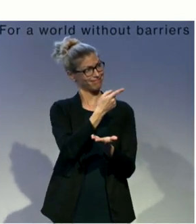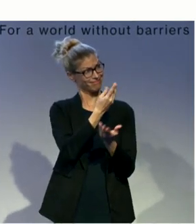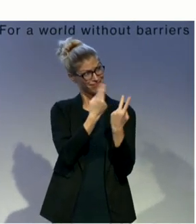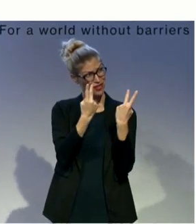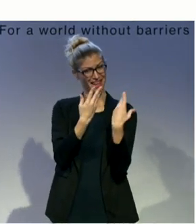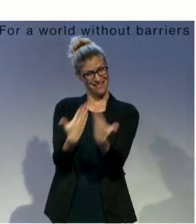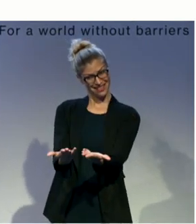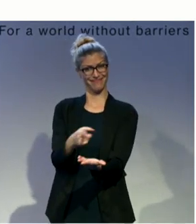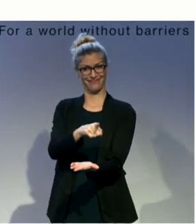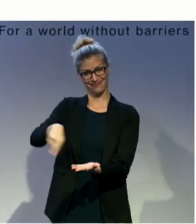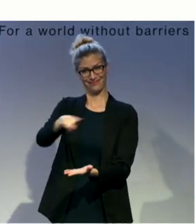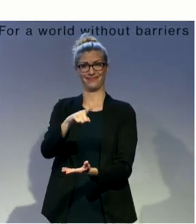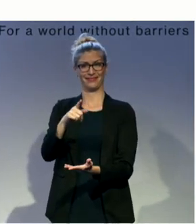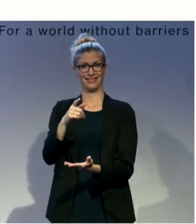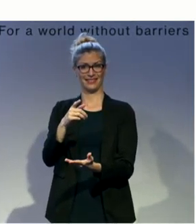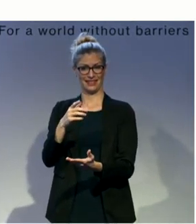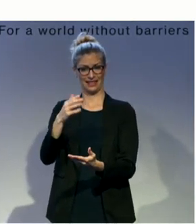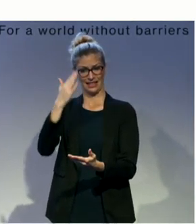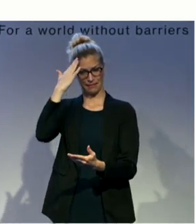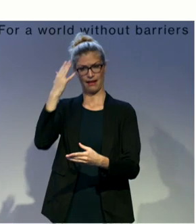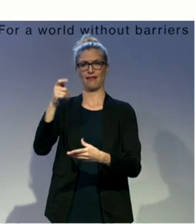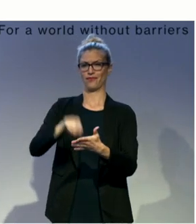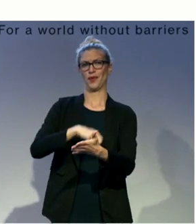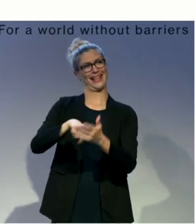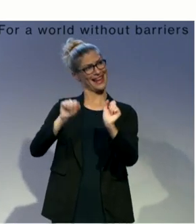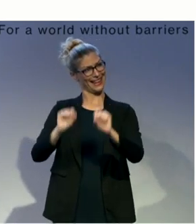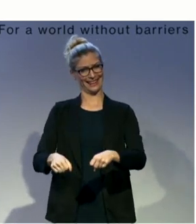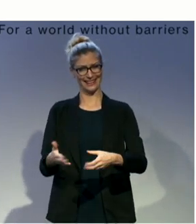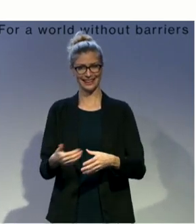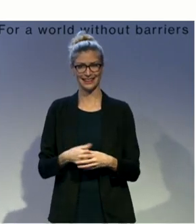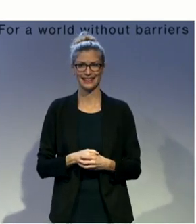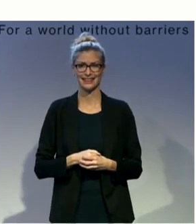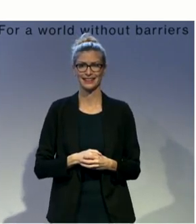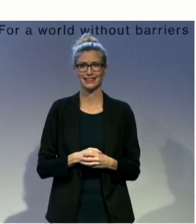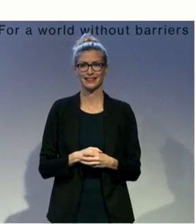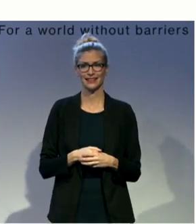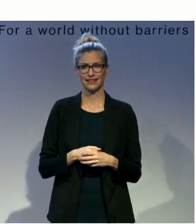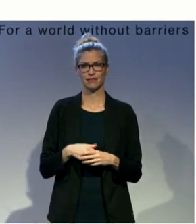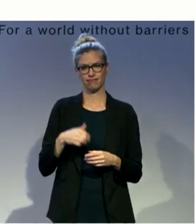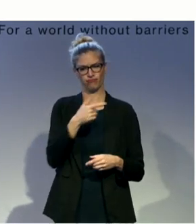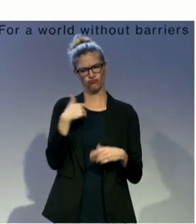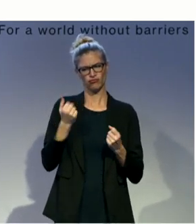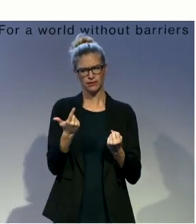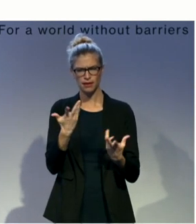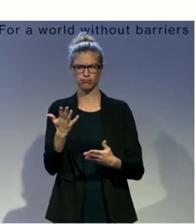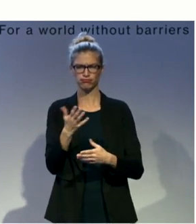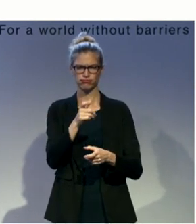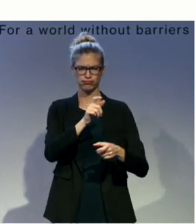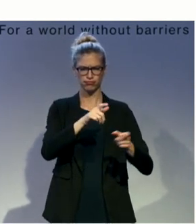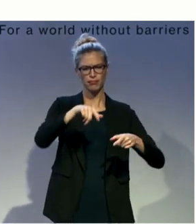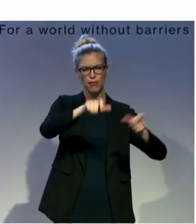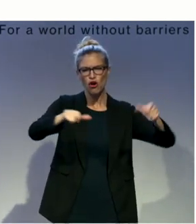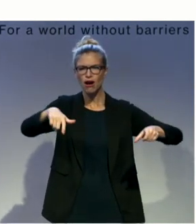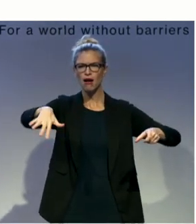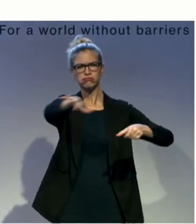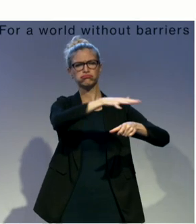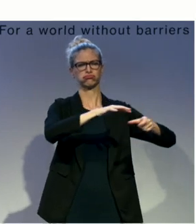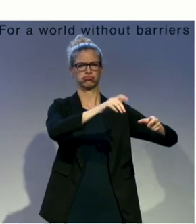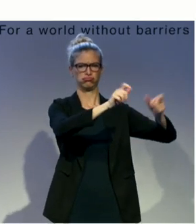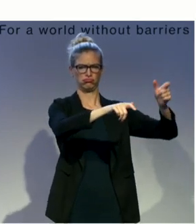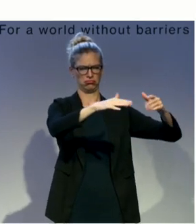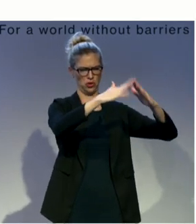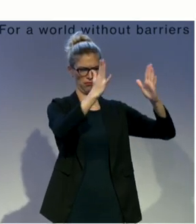And also, we make some action for common citizens to be aware of and